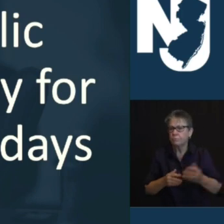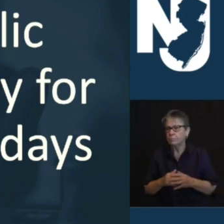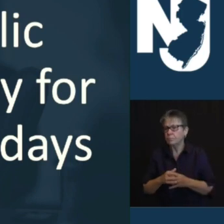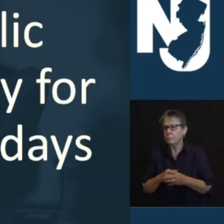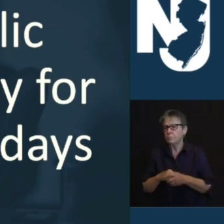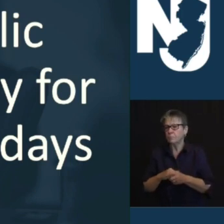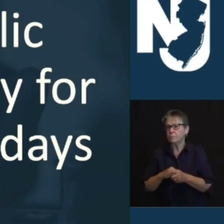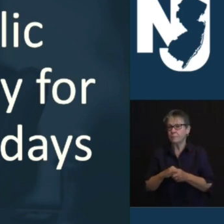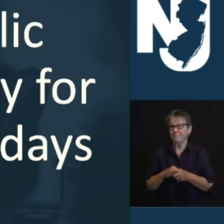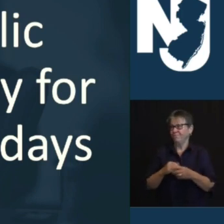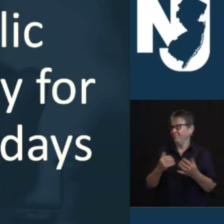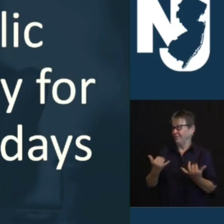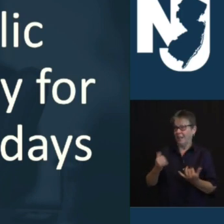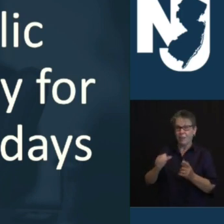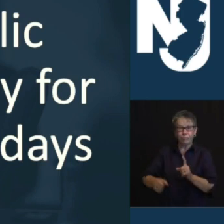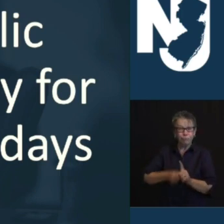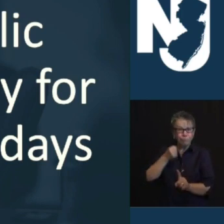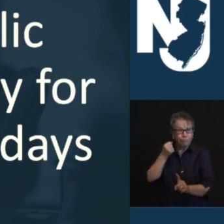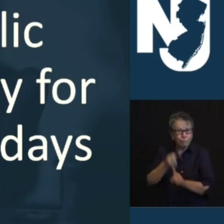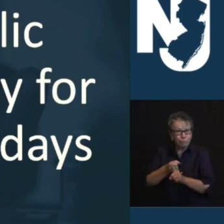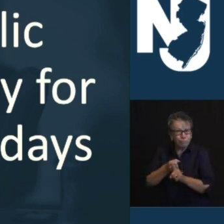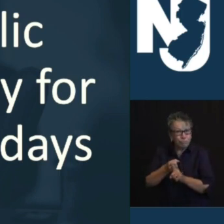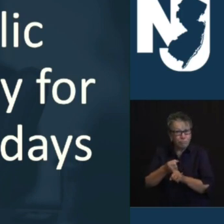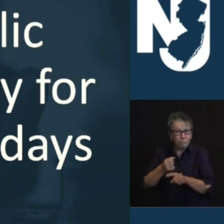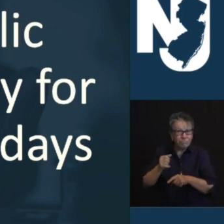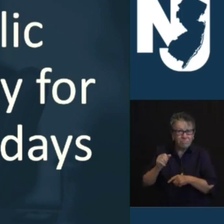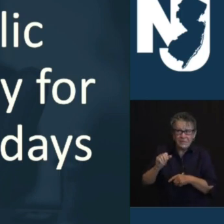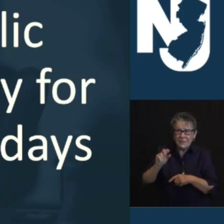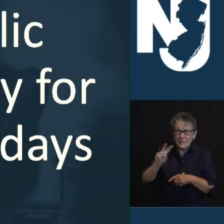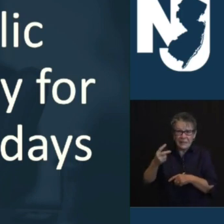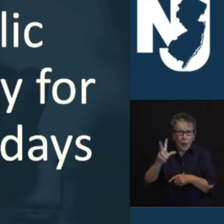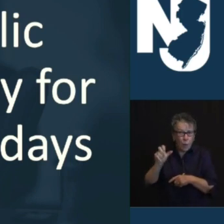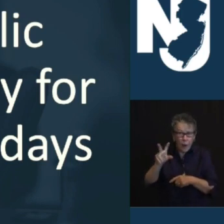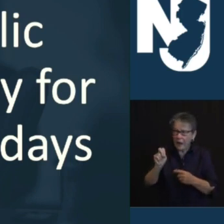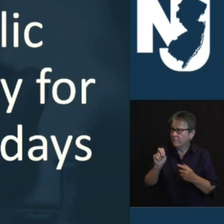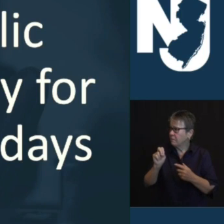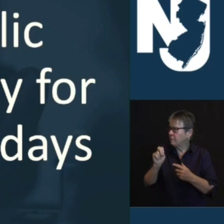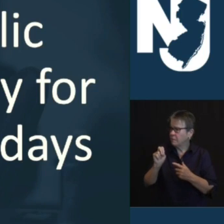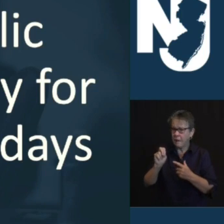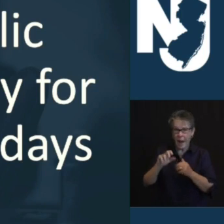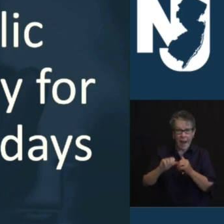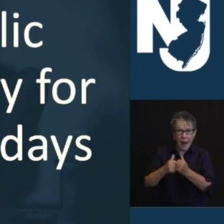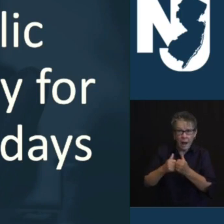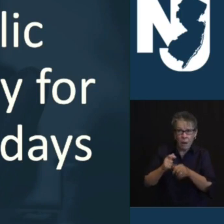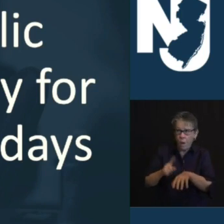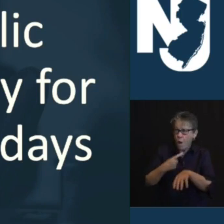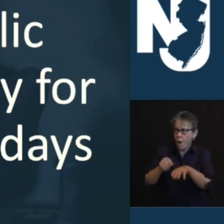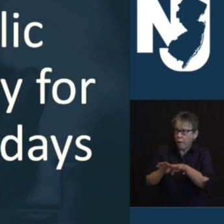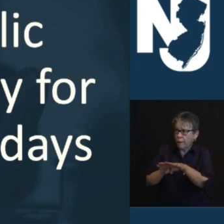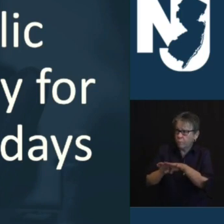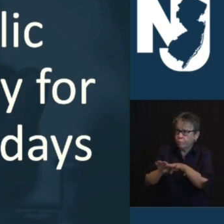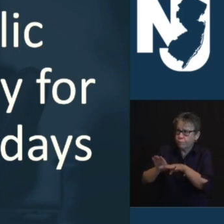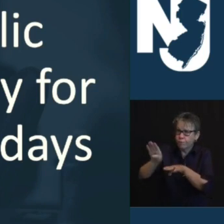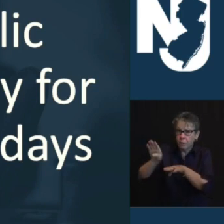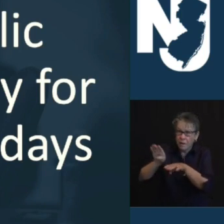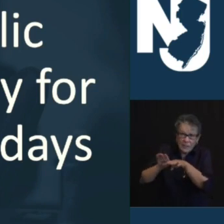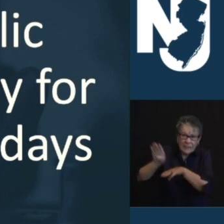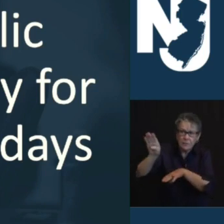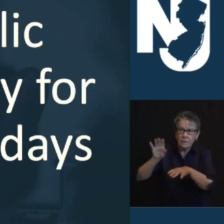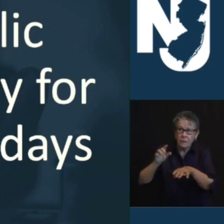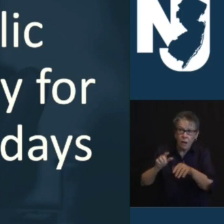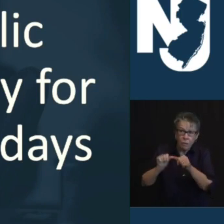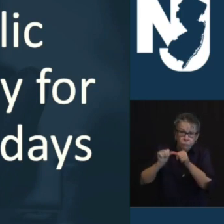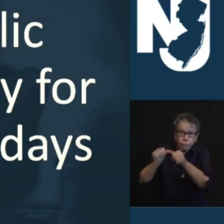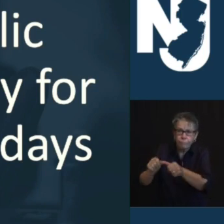in. Because of this, we can't let our guard down. Whether that means rather asking you to continue to use your